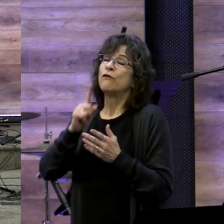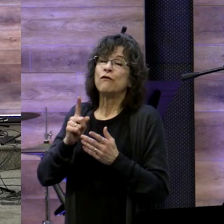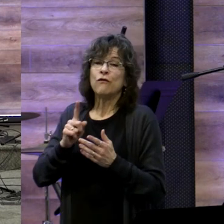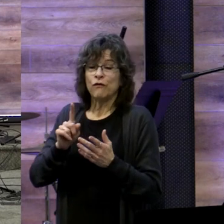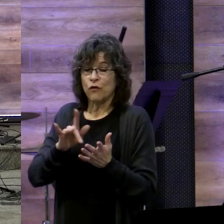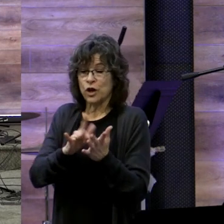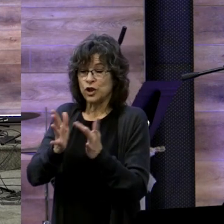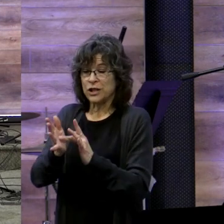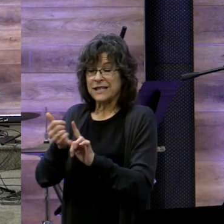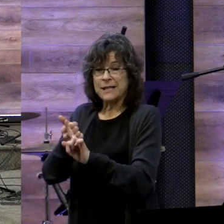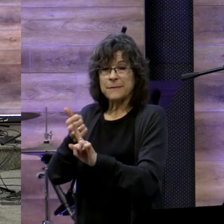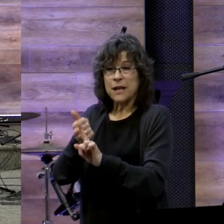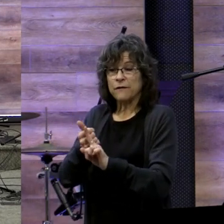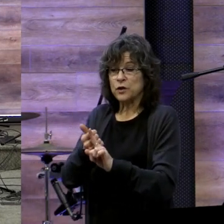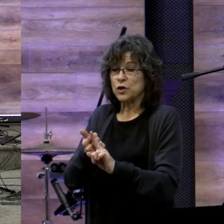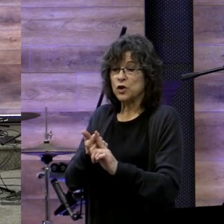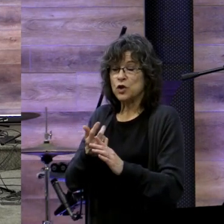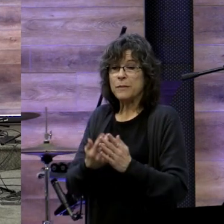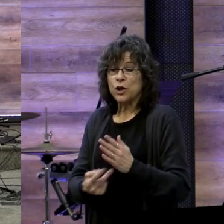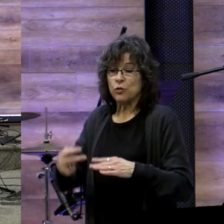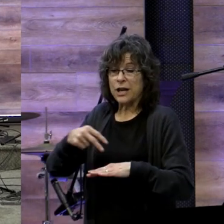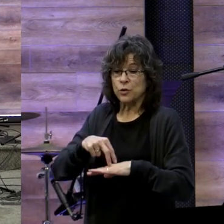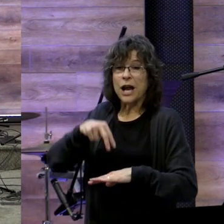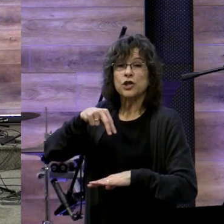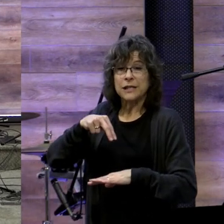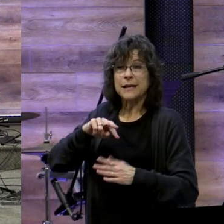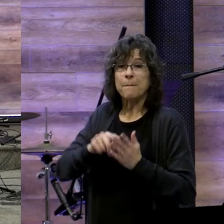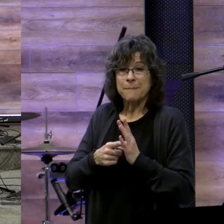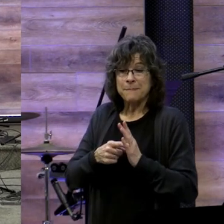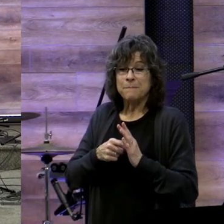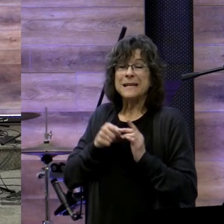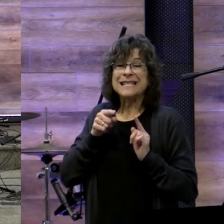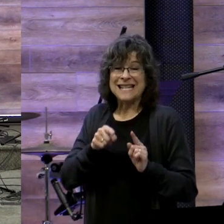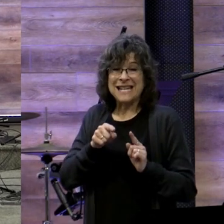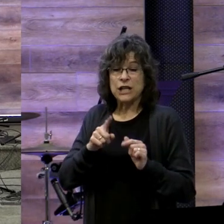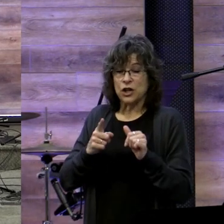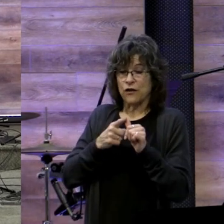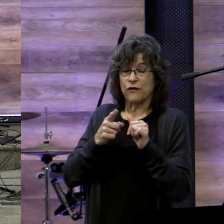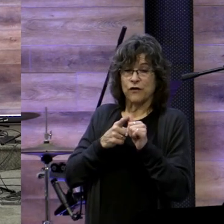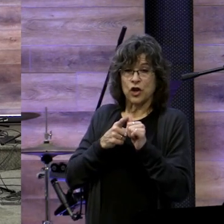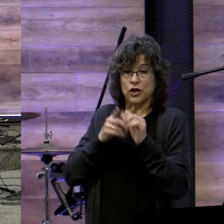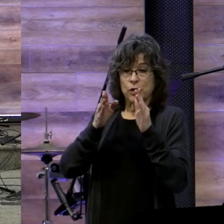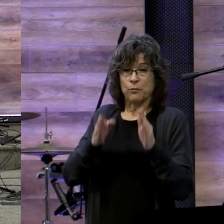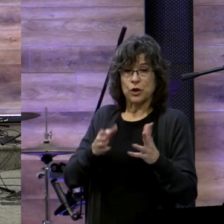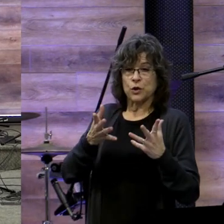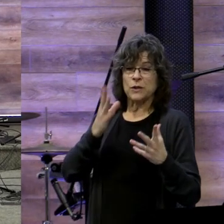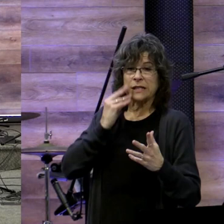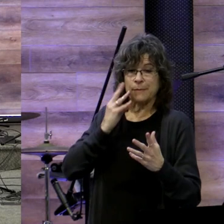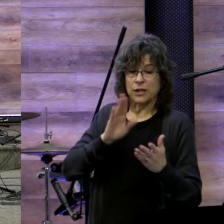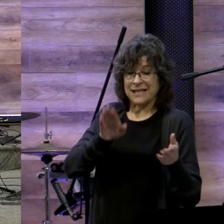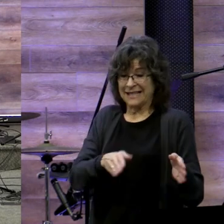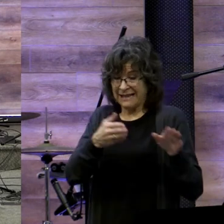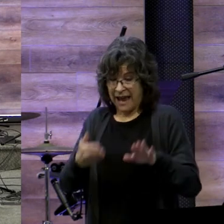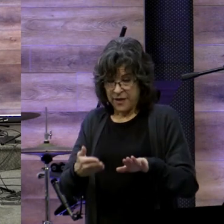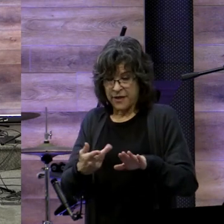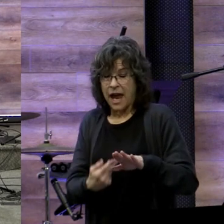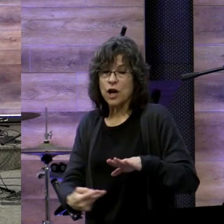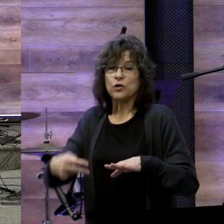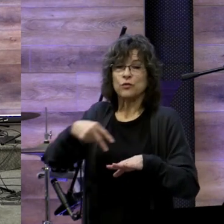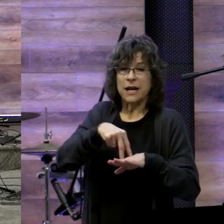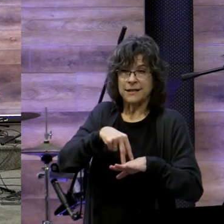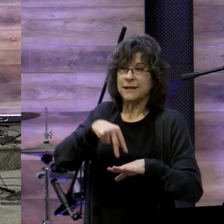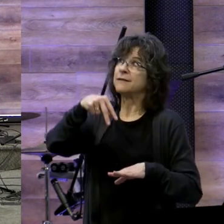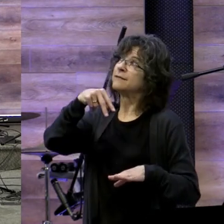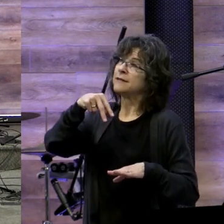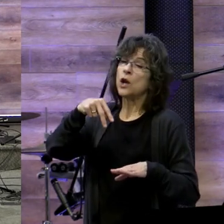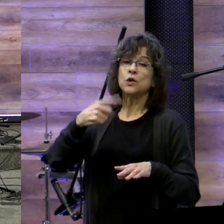the life. For him to be the resurrection means he is the prototype of our future. He died and he was raised. And so one day